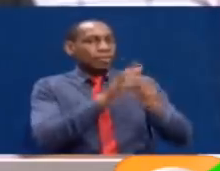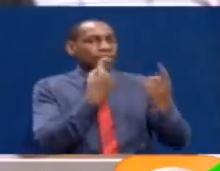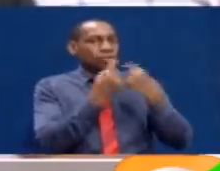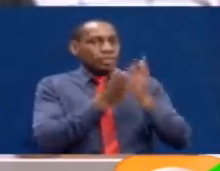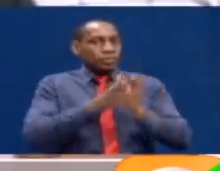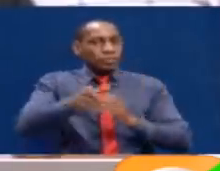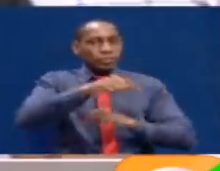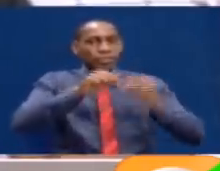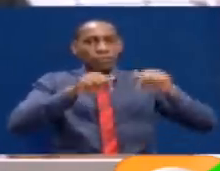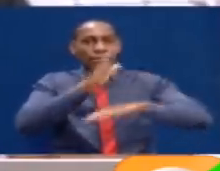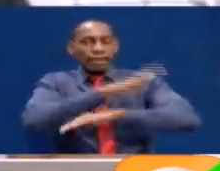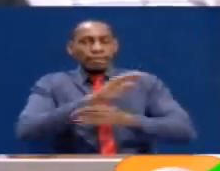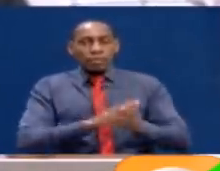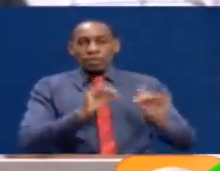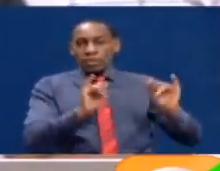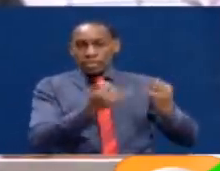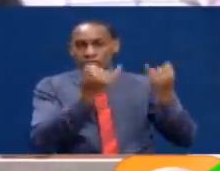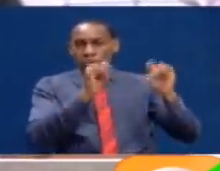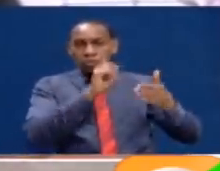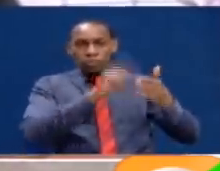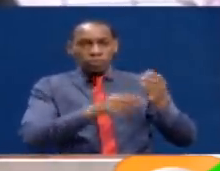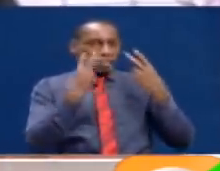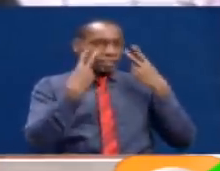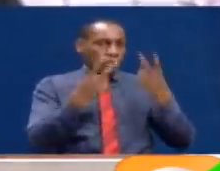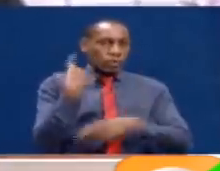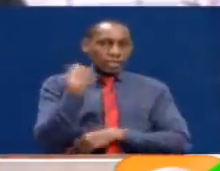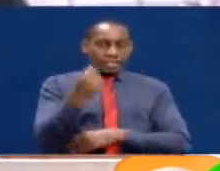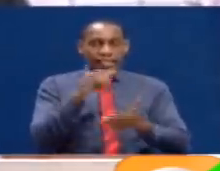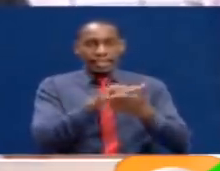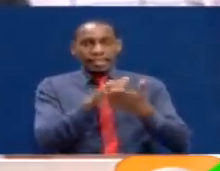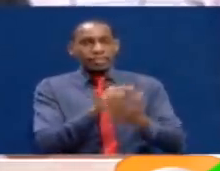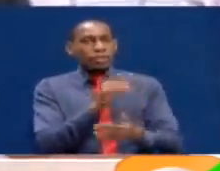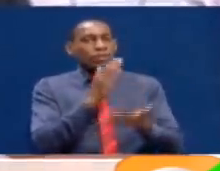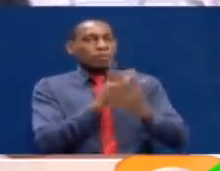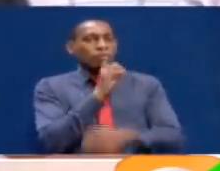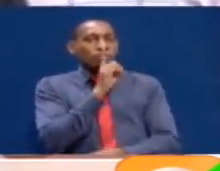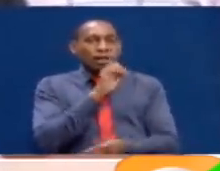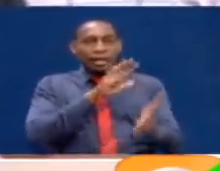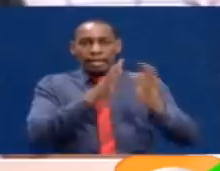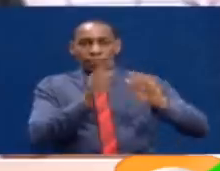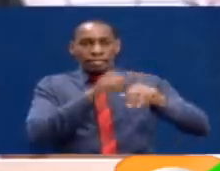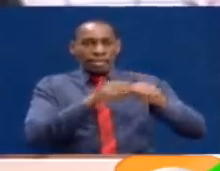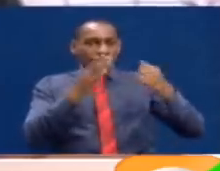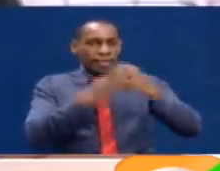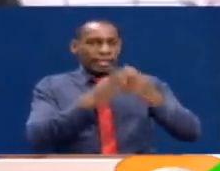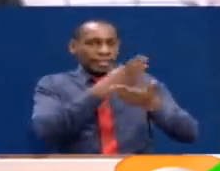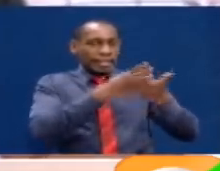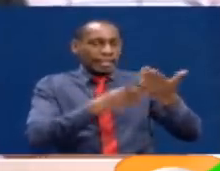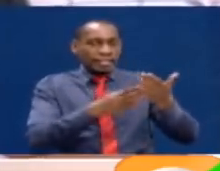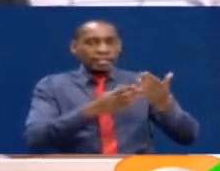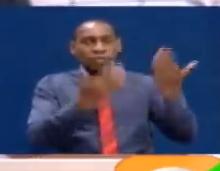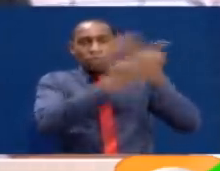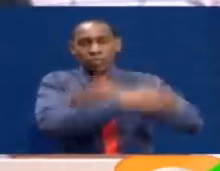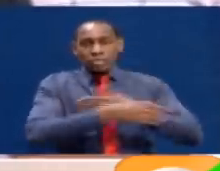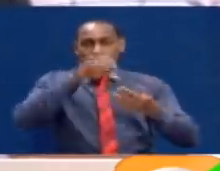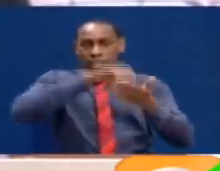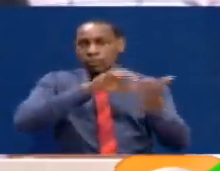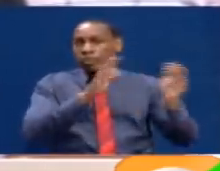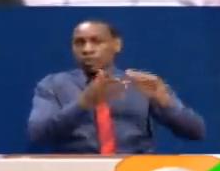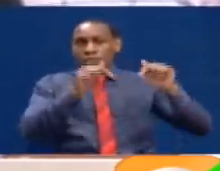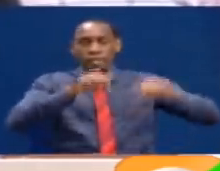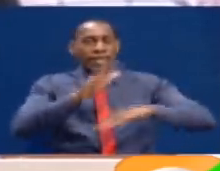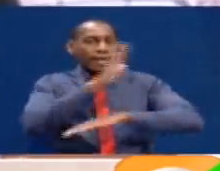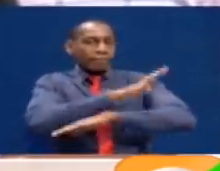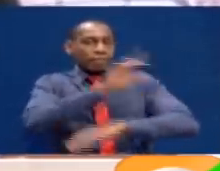speaking with us this afternoon. What's the latest? We saw you yesterday. It was dead silent at about 9:30 p.m. What is the situation